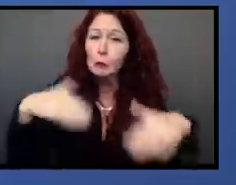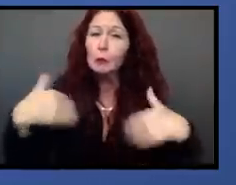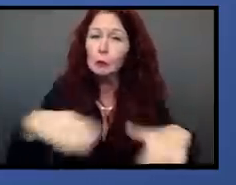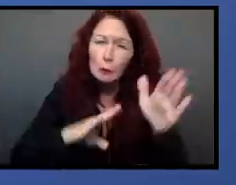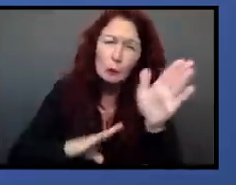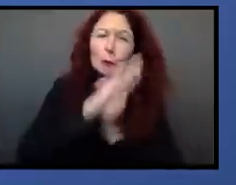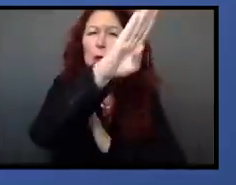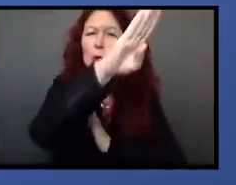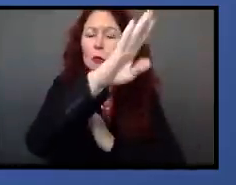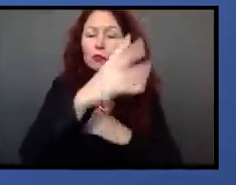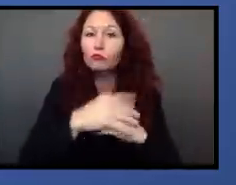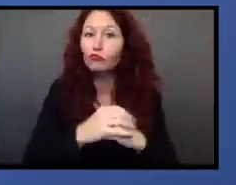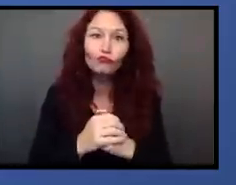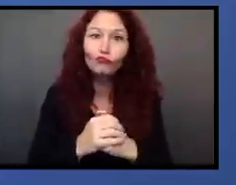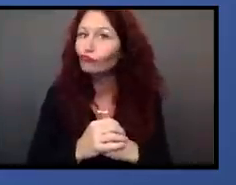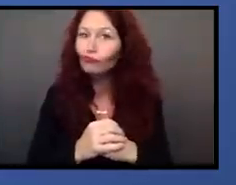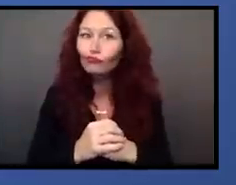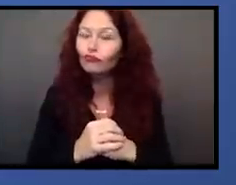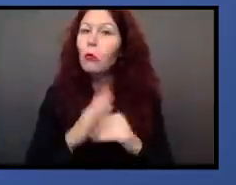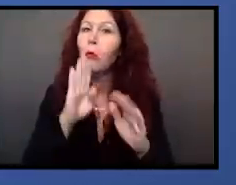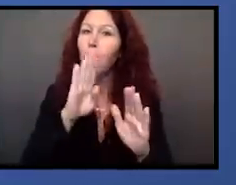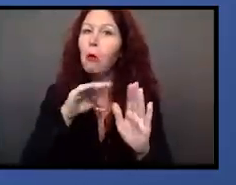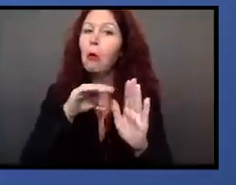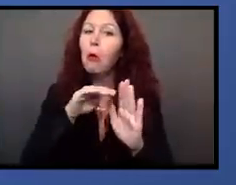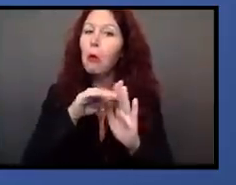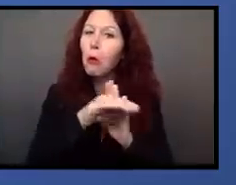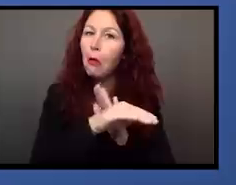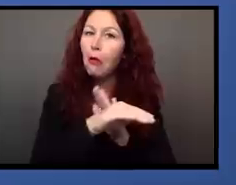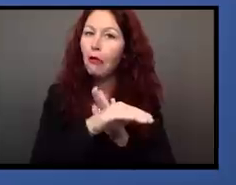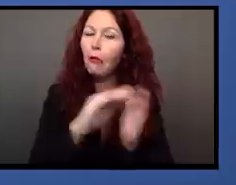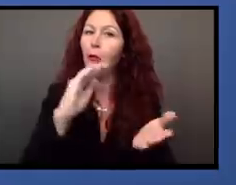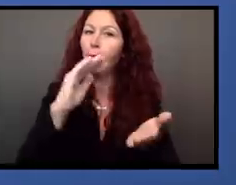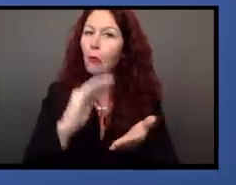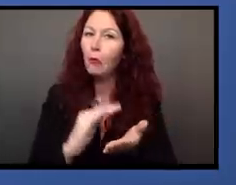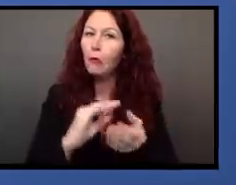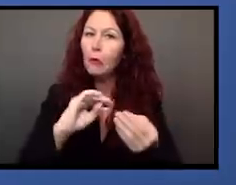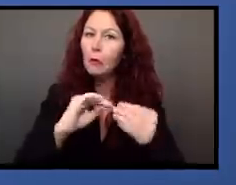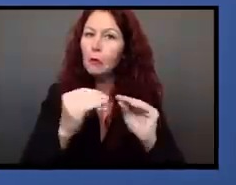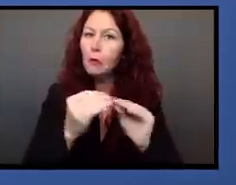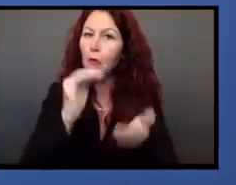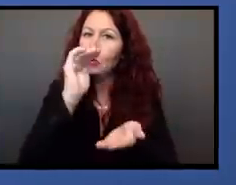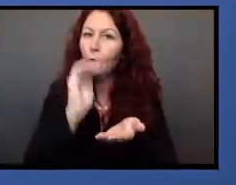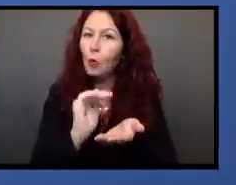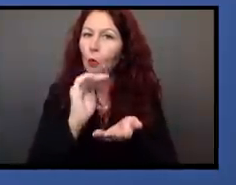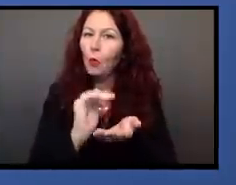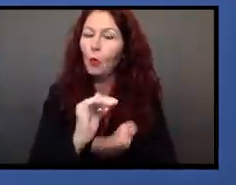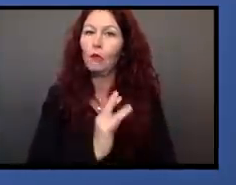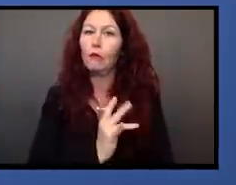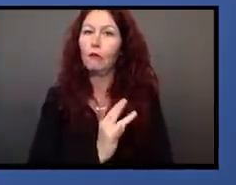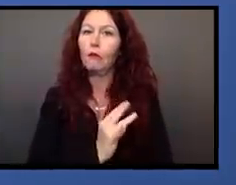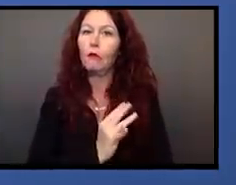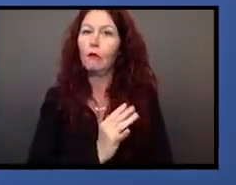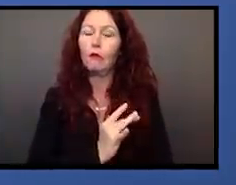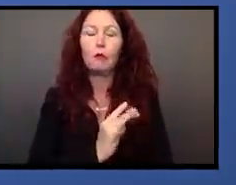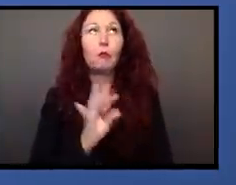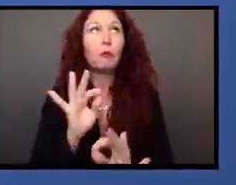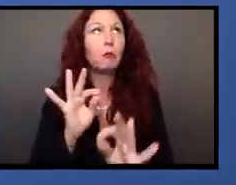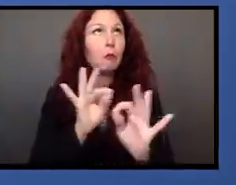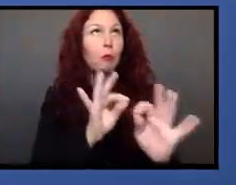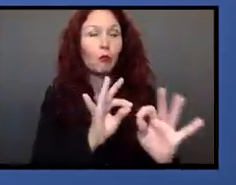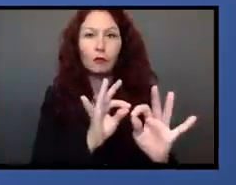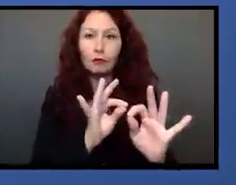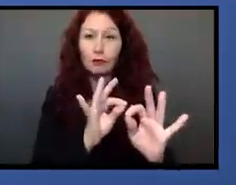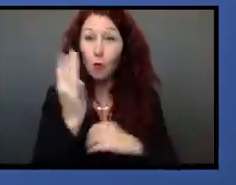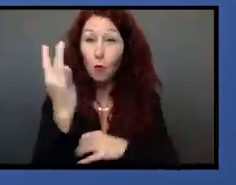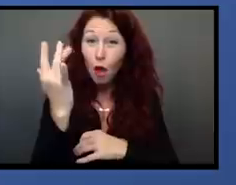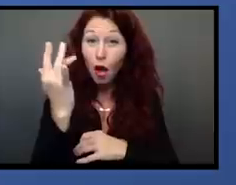doesn't mean relaxing our safer-at-home policy or social distancing. On the contrary, for now, our best protection against this virus continues